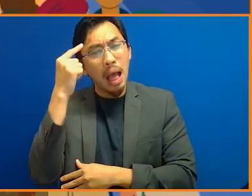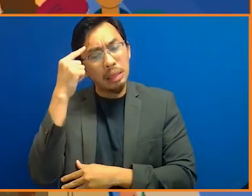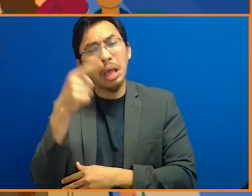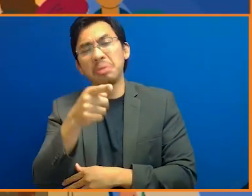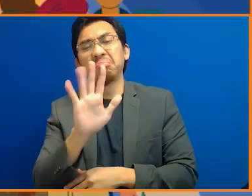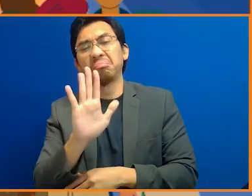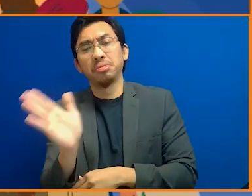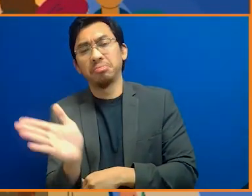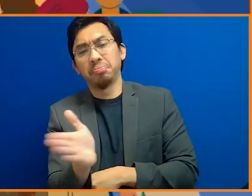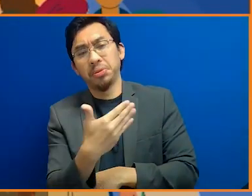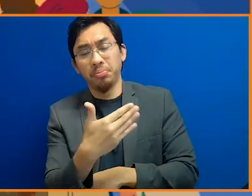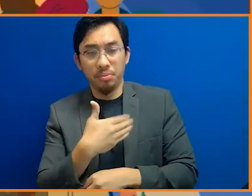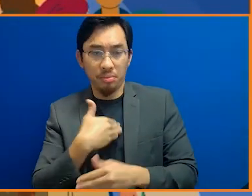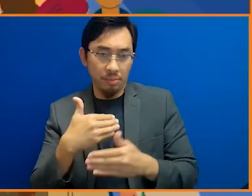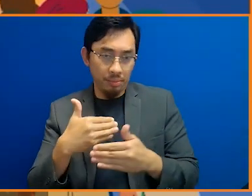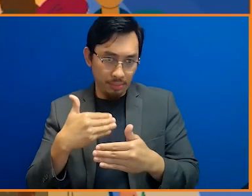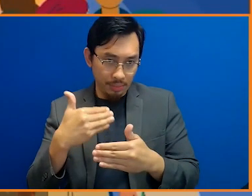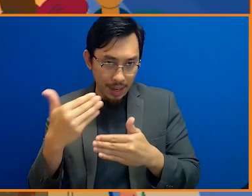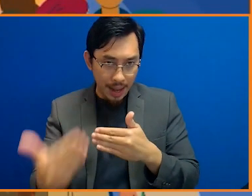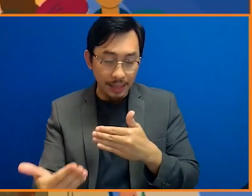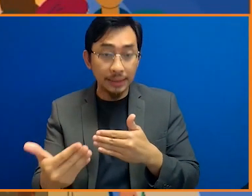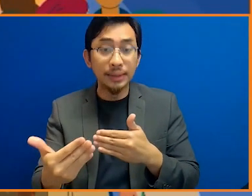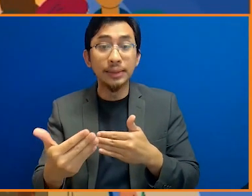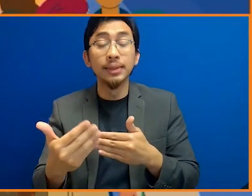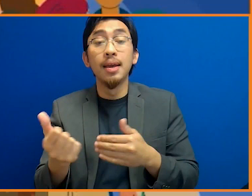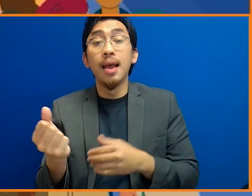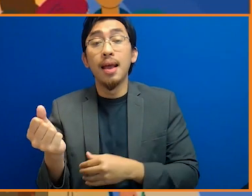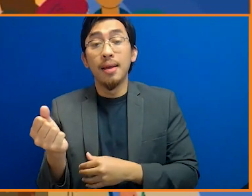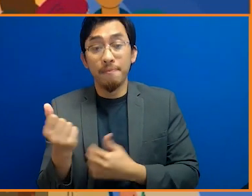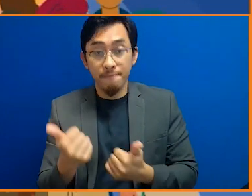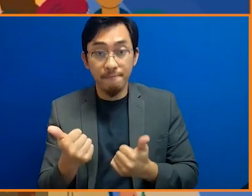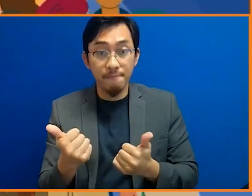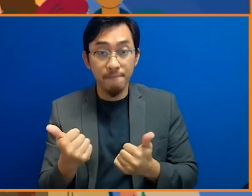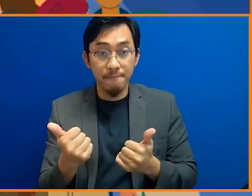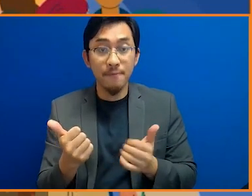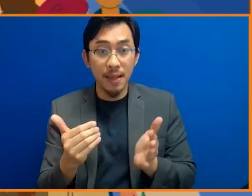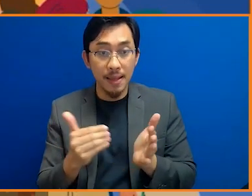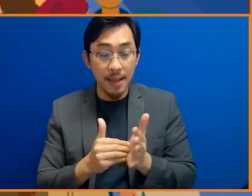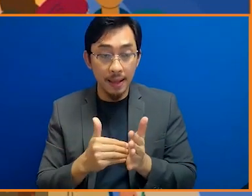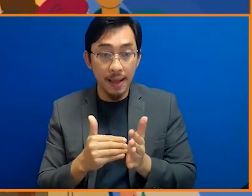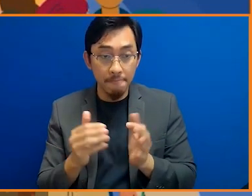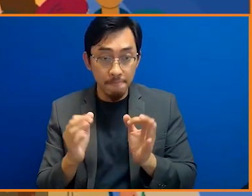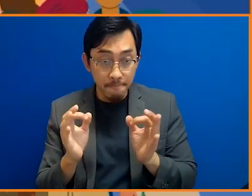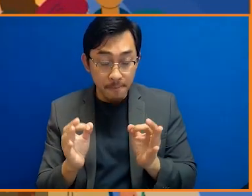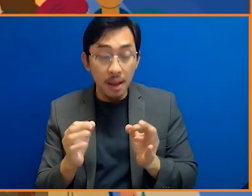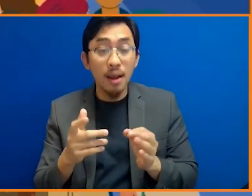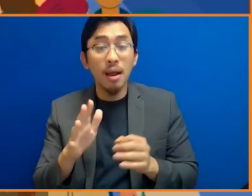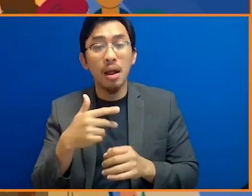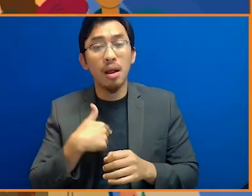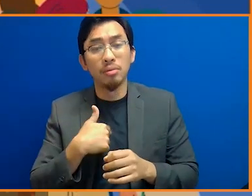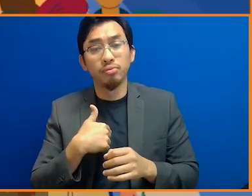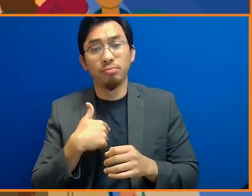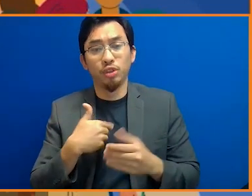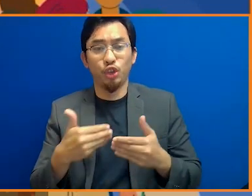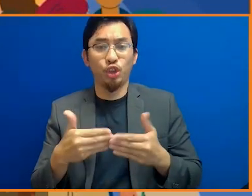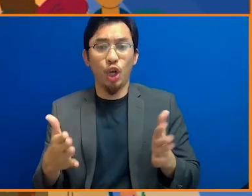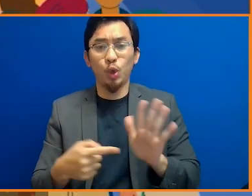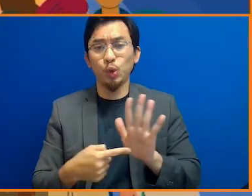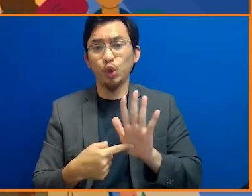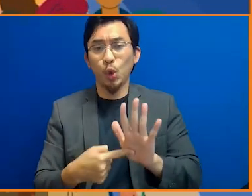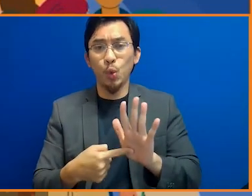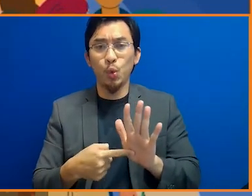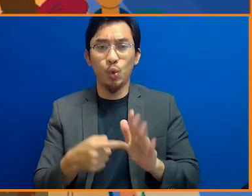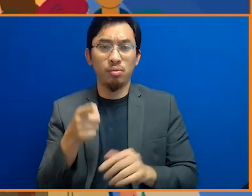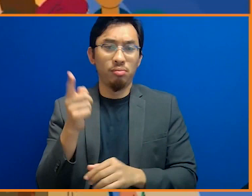Syamsidik's lecture, so I think I would like to skip this part. So again, I would like to start